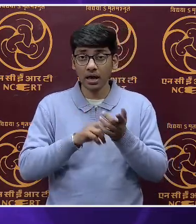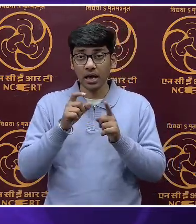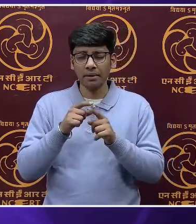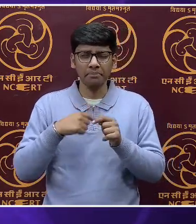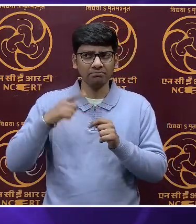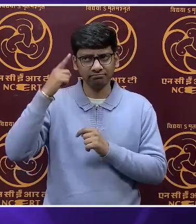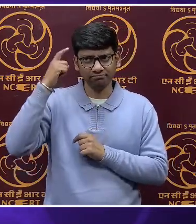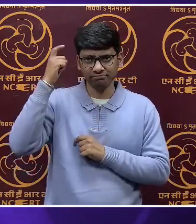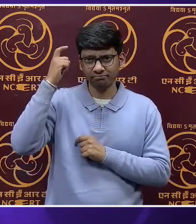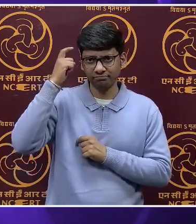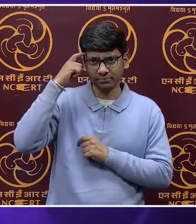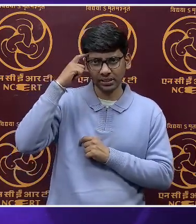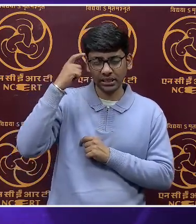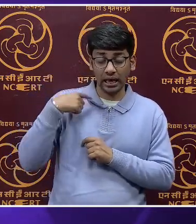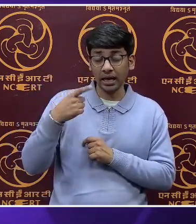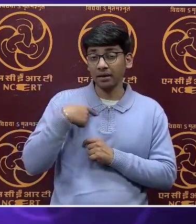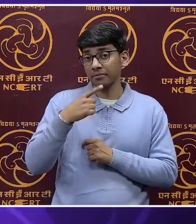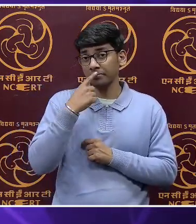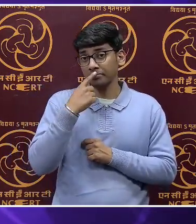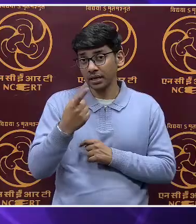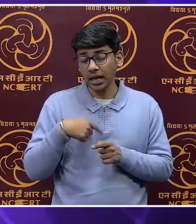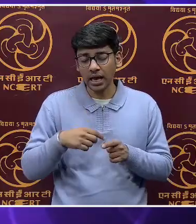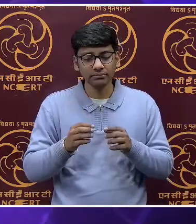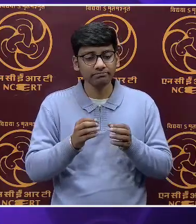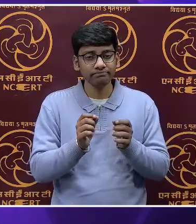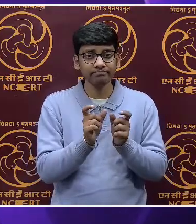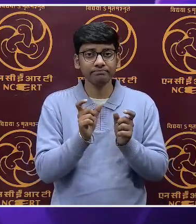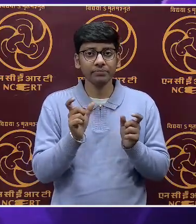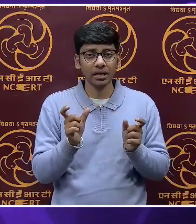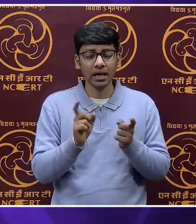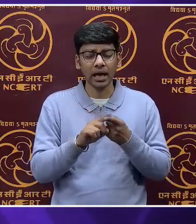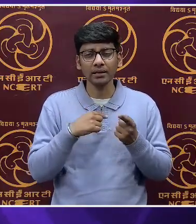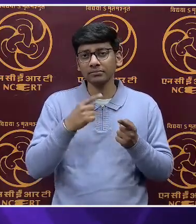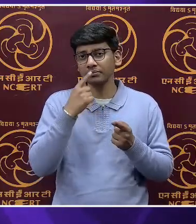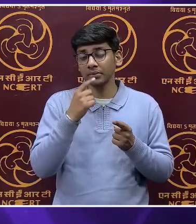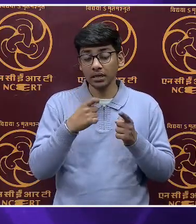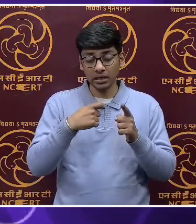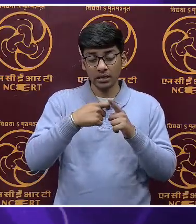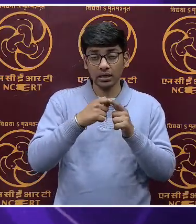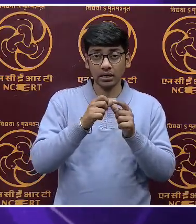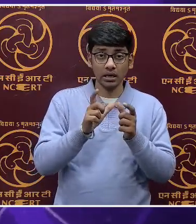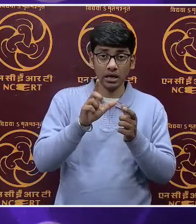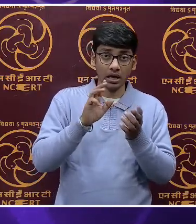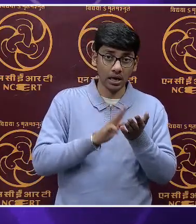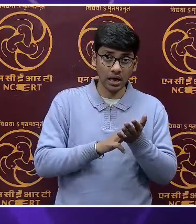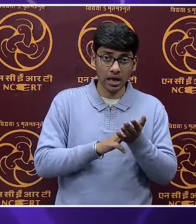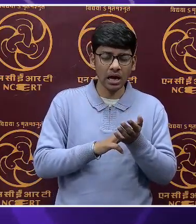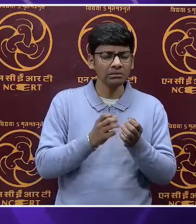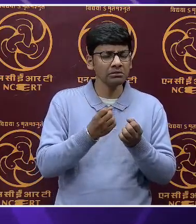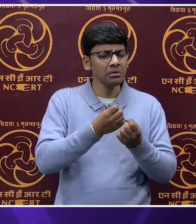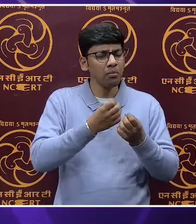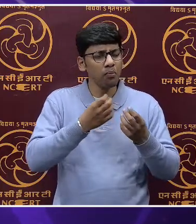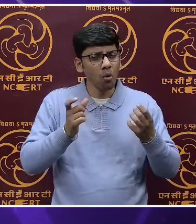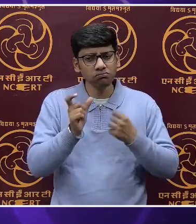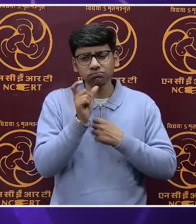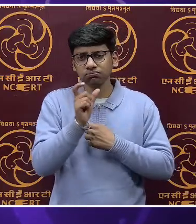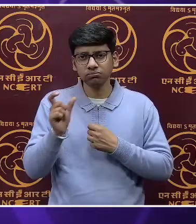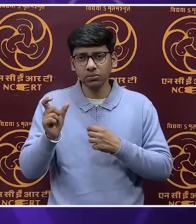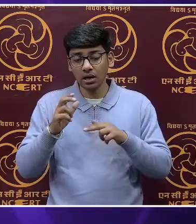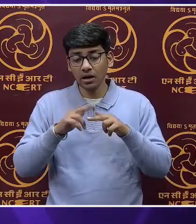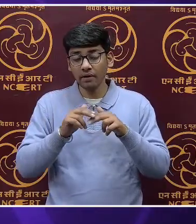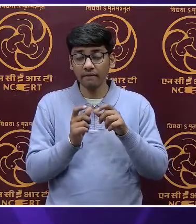about it. So he. Why don't you let us know? Yes. Why don't you expand the acronym and let us know what Dr. Kalam said? He gave several of them, like fail,